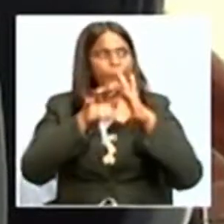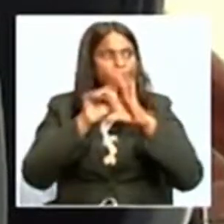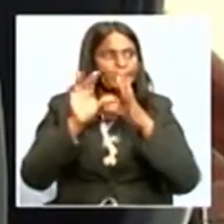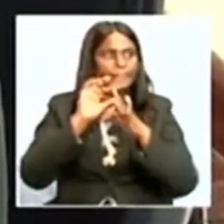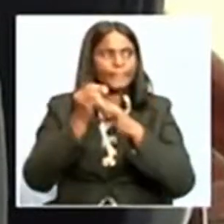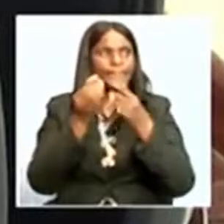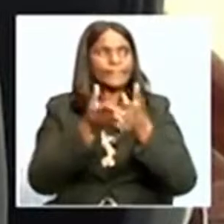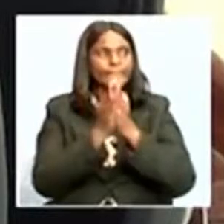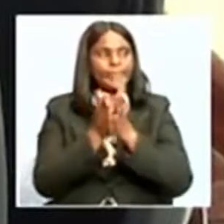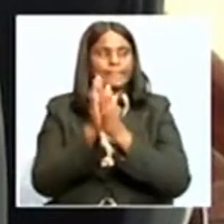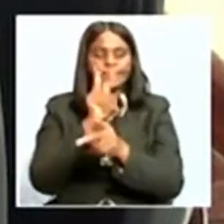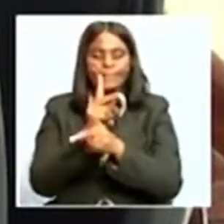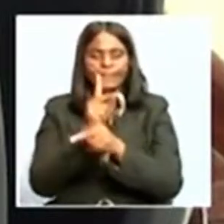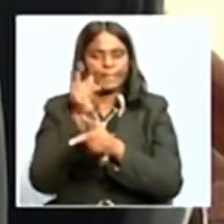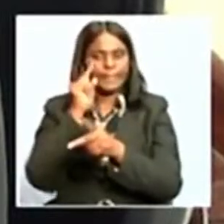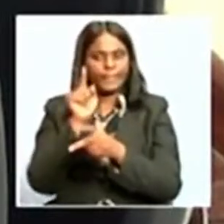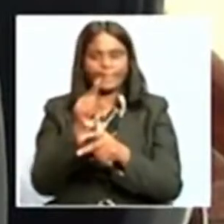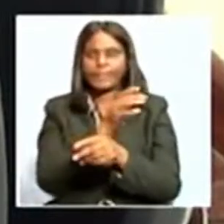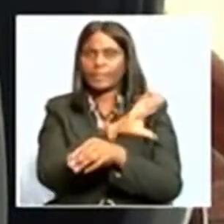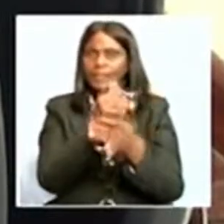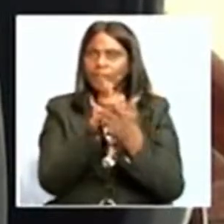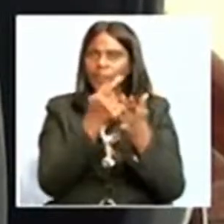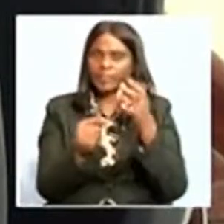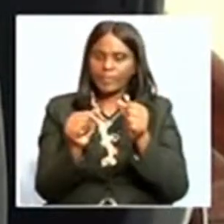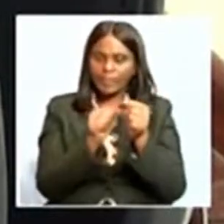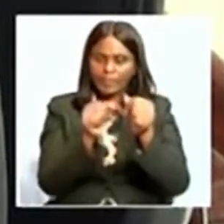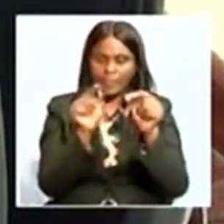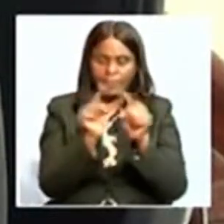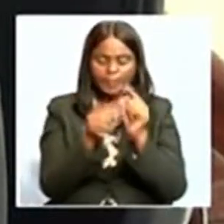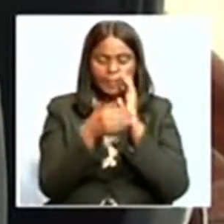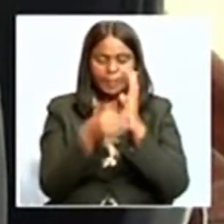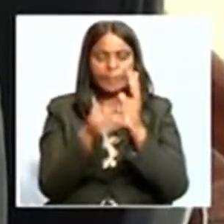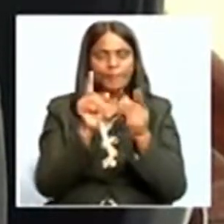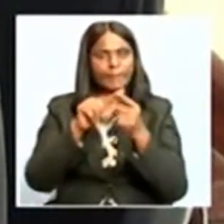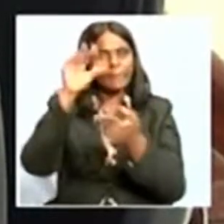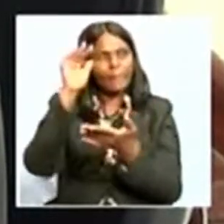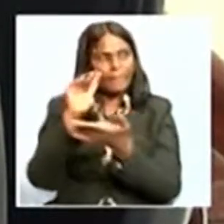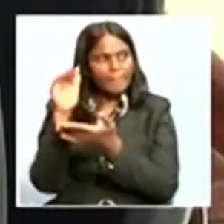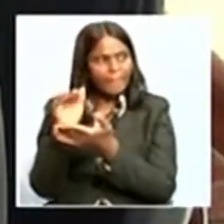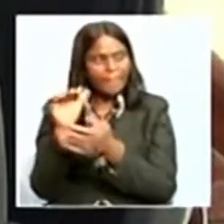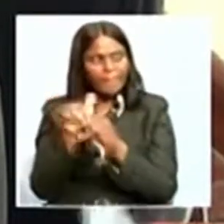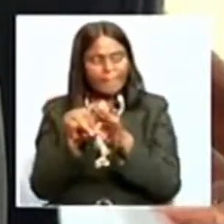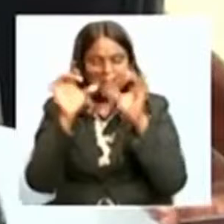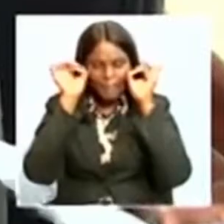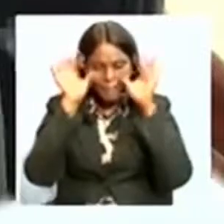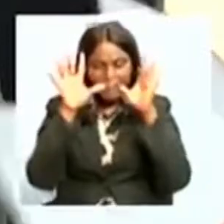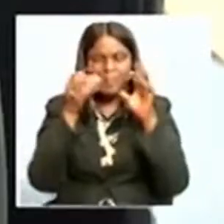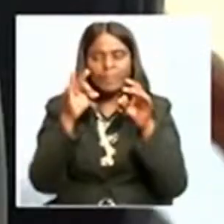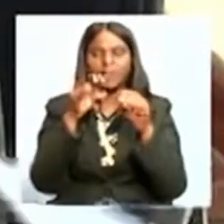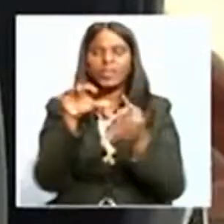to possession of an electronic invoicing system, leading to the reduction in the risk of fraud on input tax